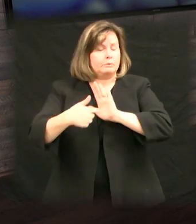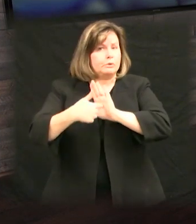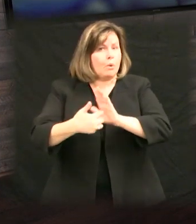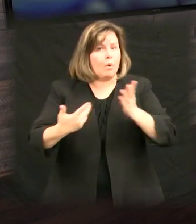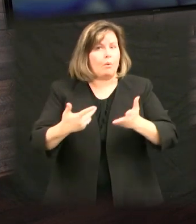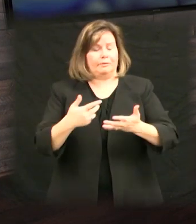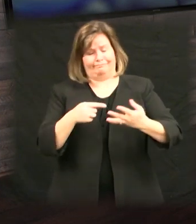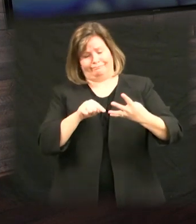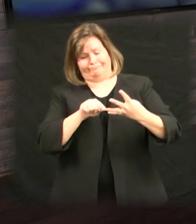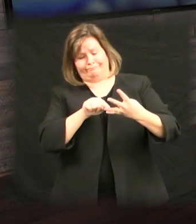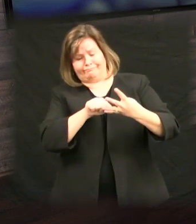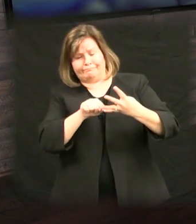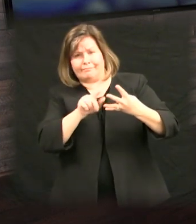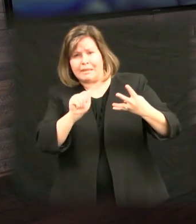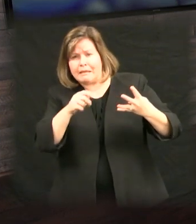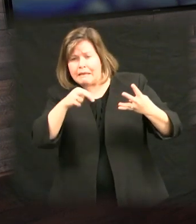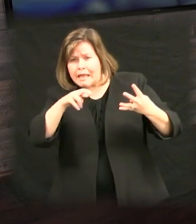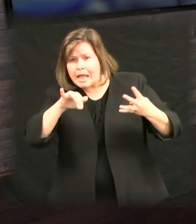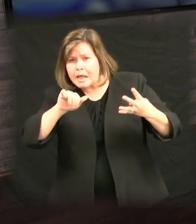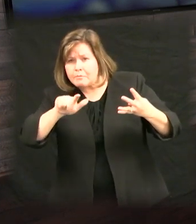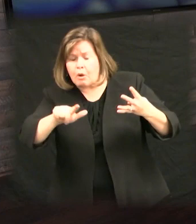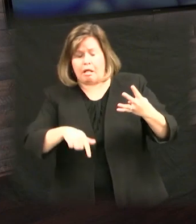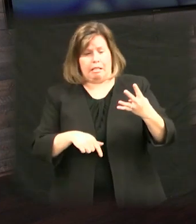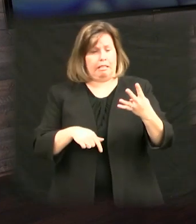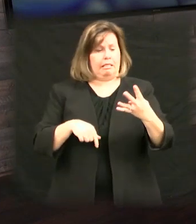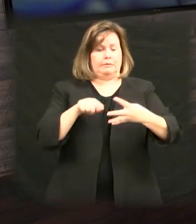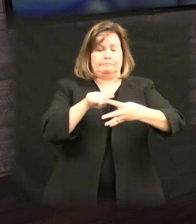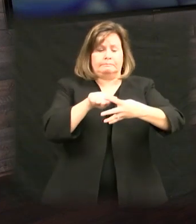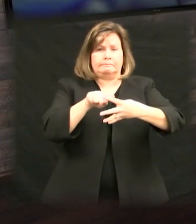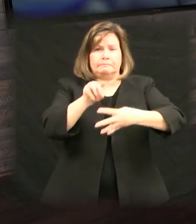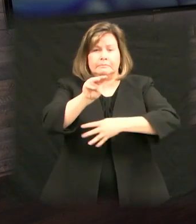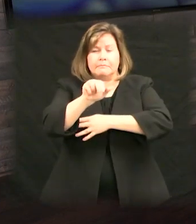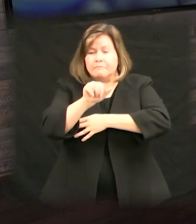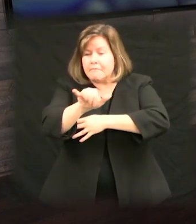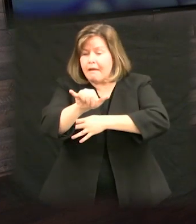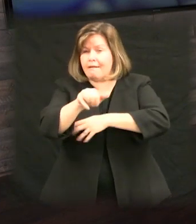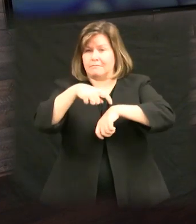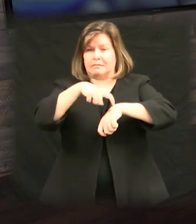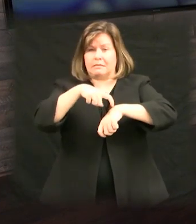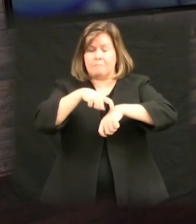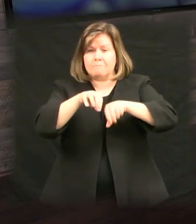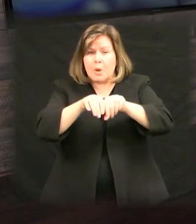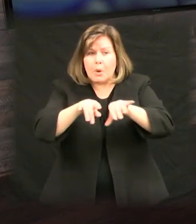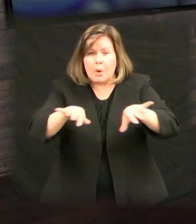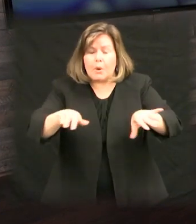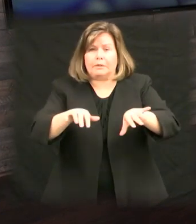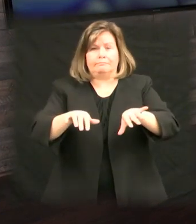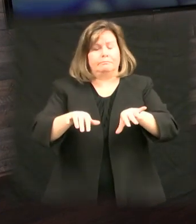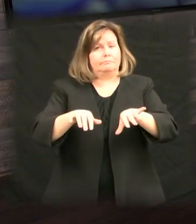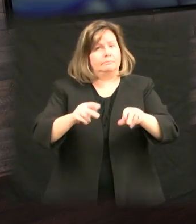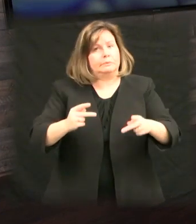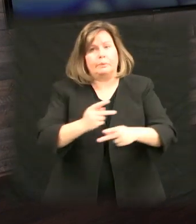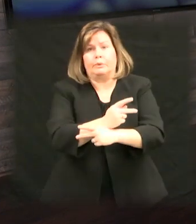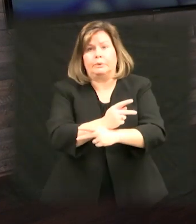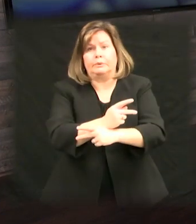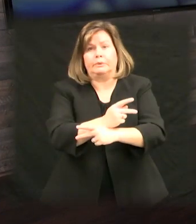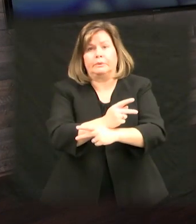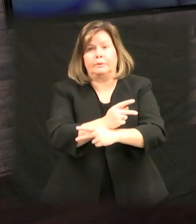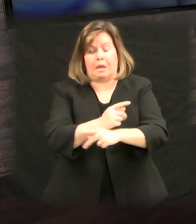to mid-May, late April, mid-May, somewhere in that window of time. Depends on a number of variables,